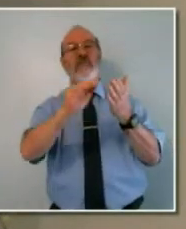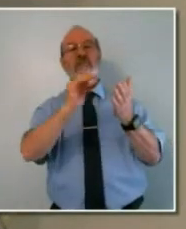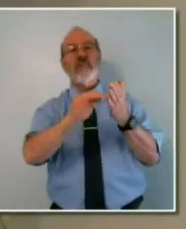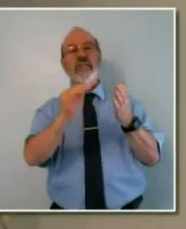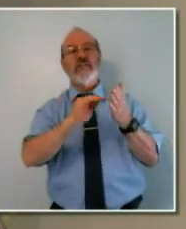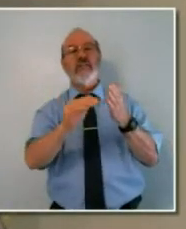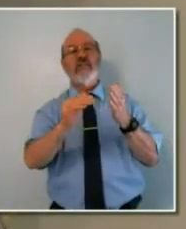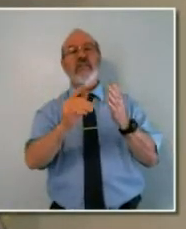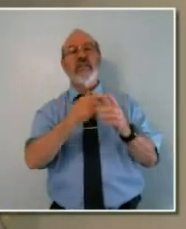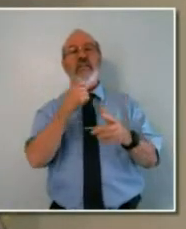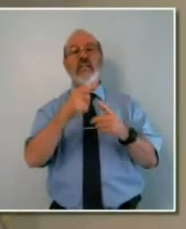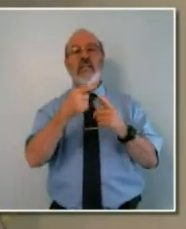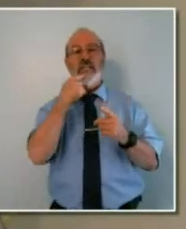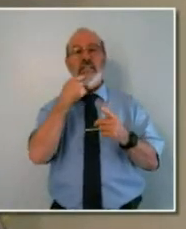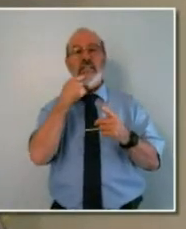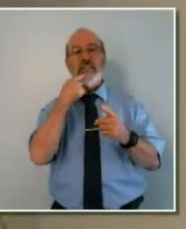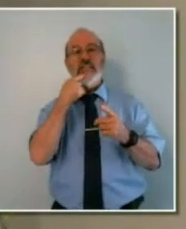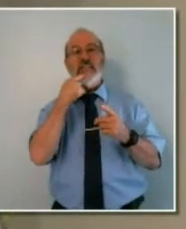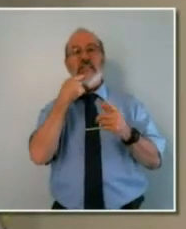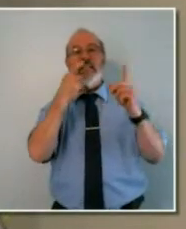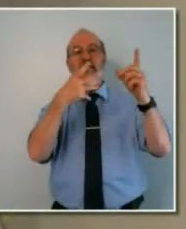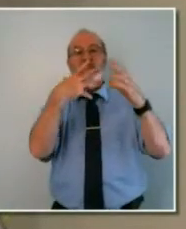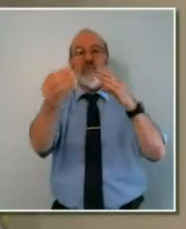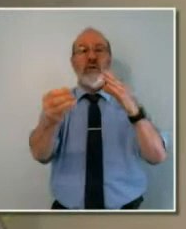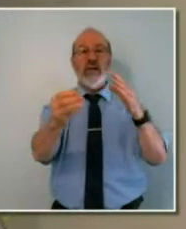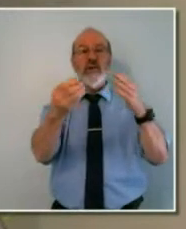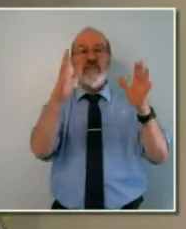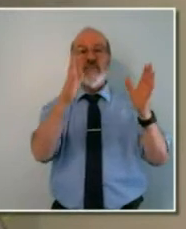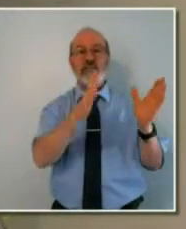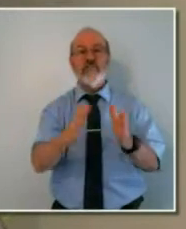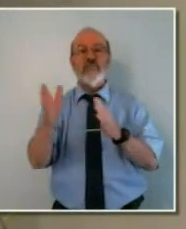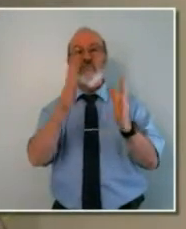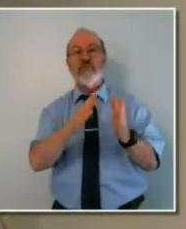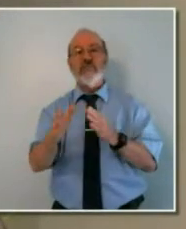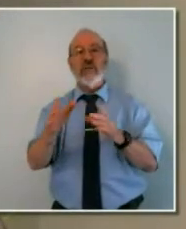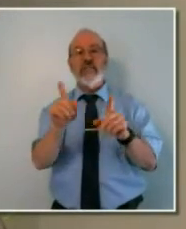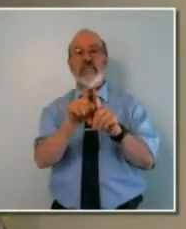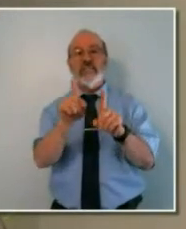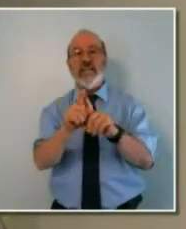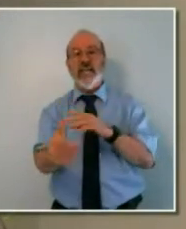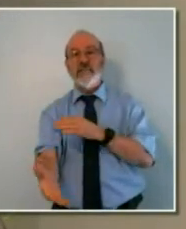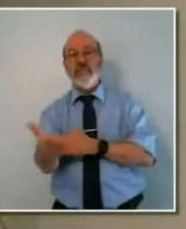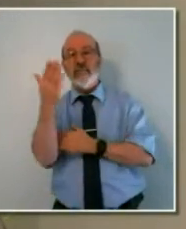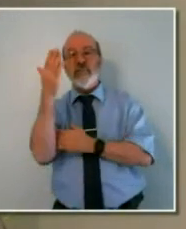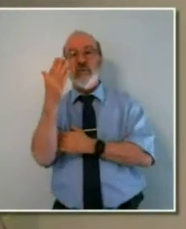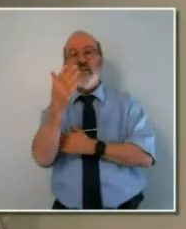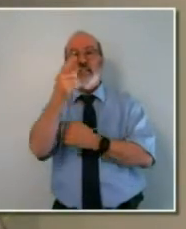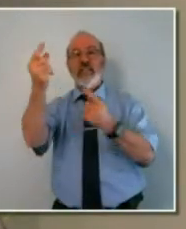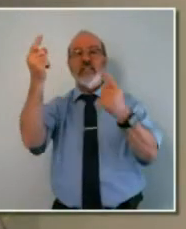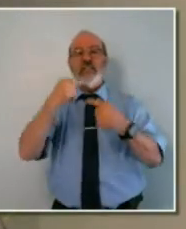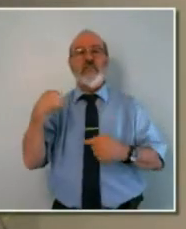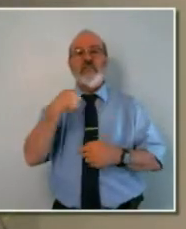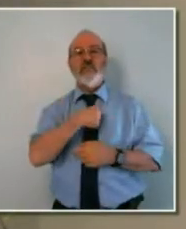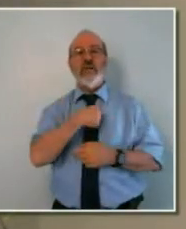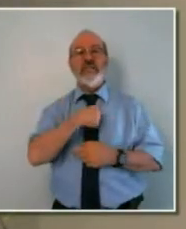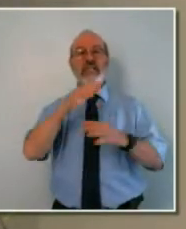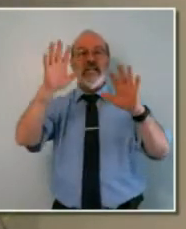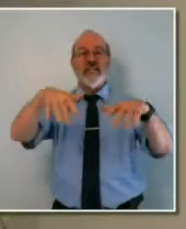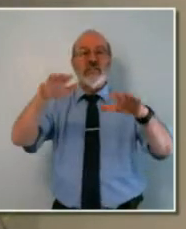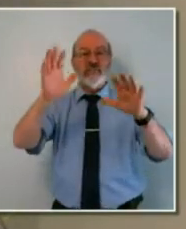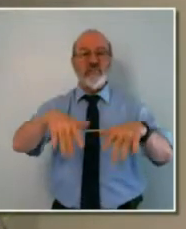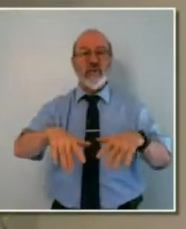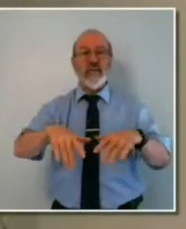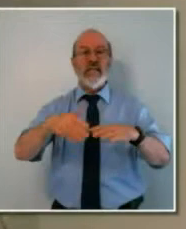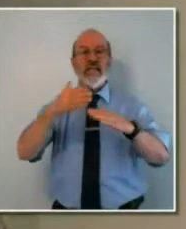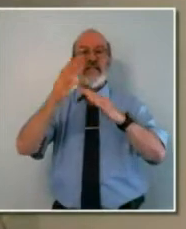says, his going forth is prepared as the morning, and he shall come unto us as the rain and the latter and